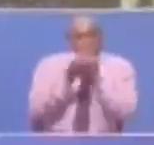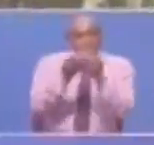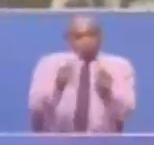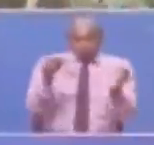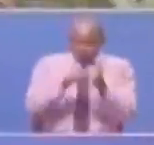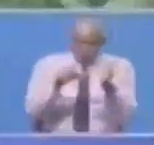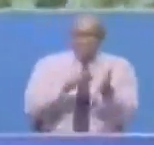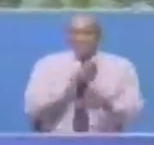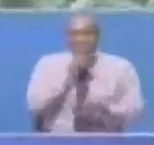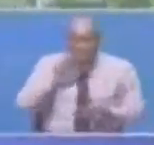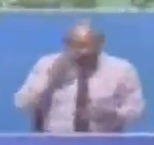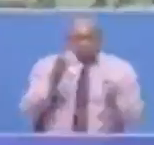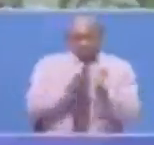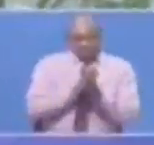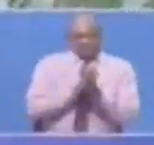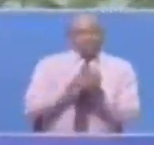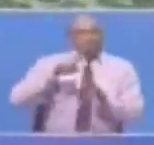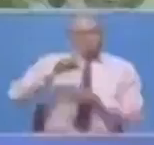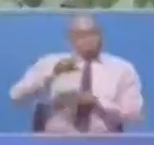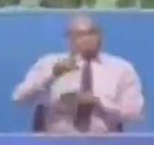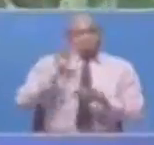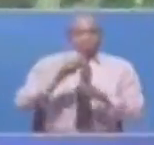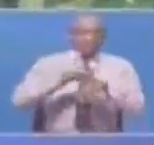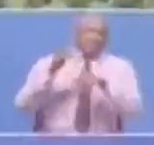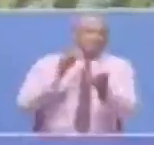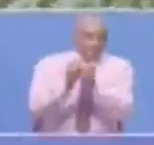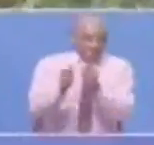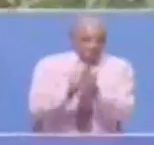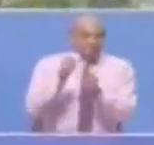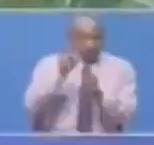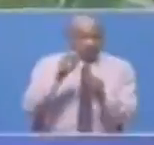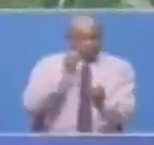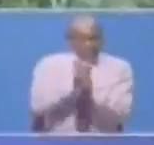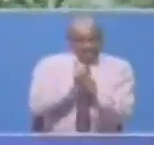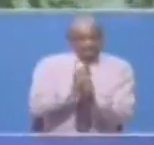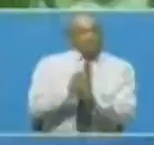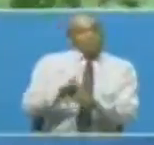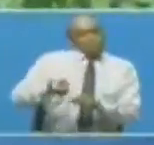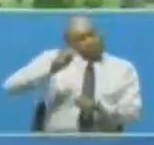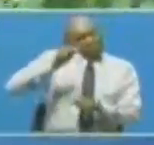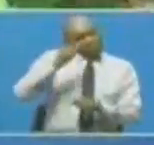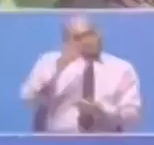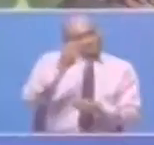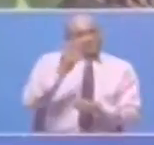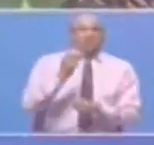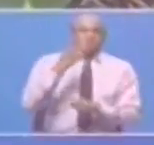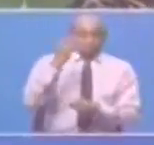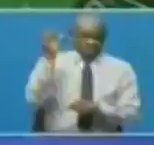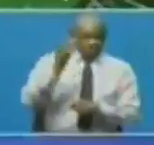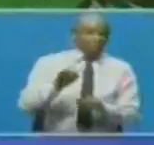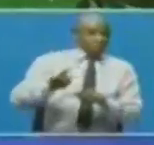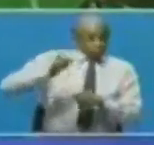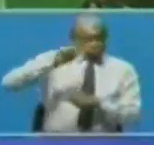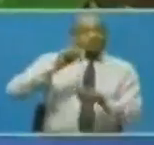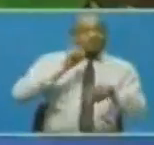and insect pests in maize, with the objective to increase yields by 20 to 35% under moderate